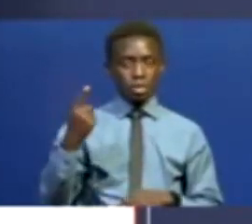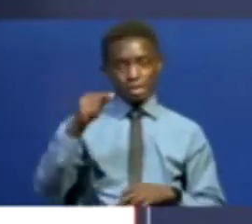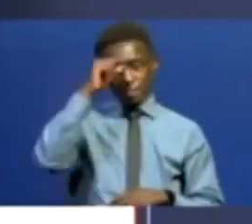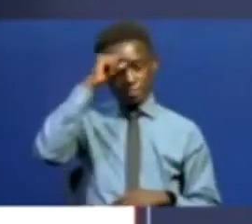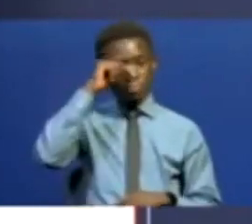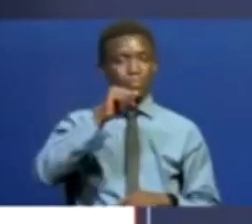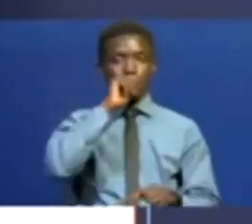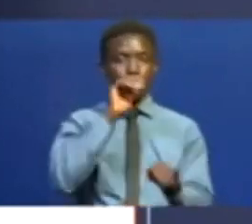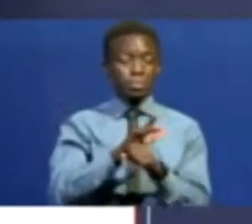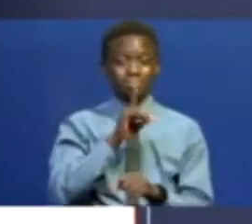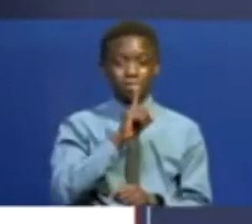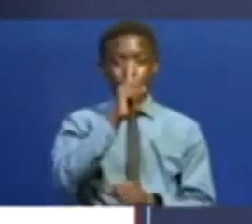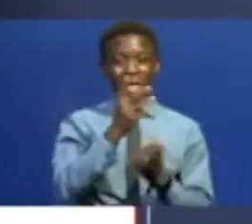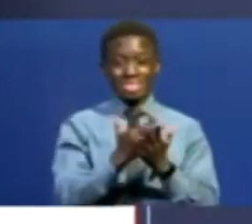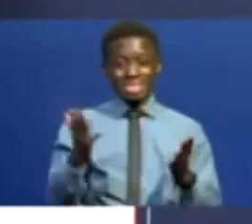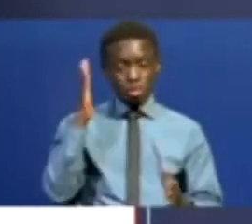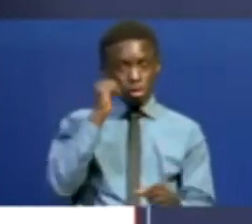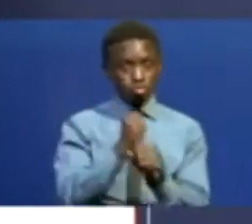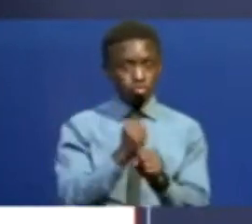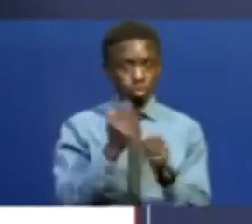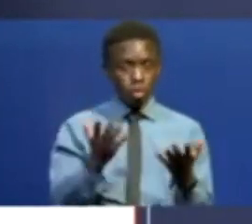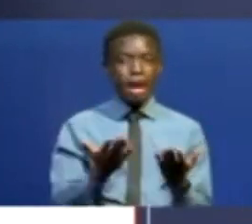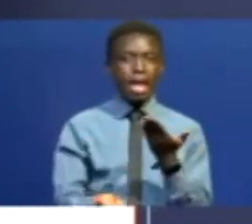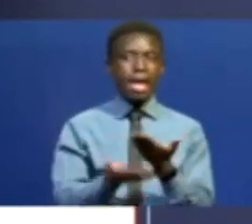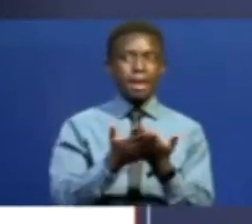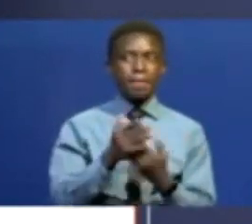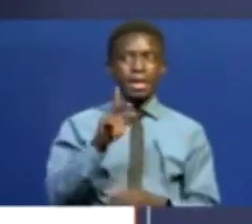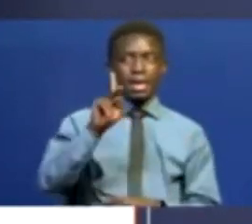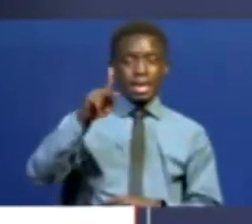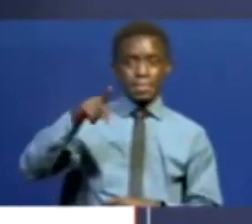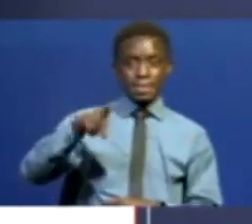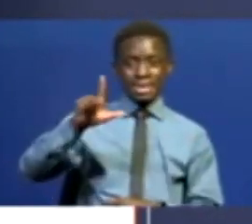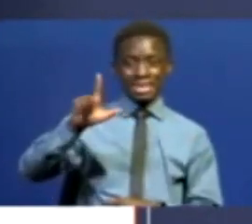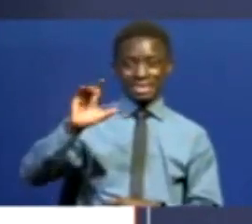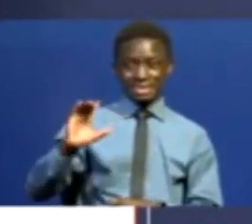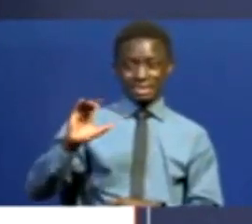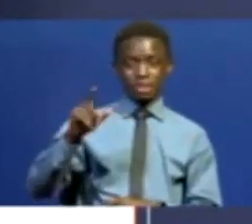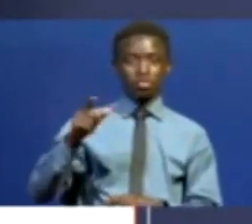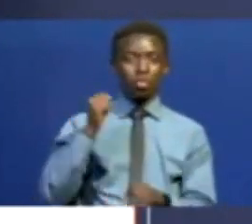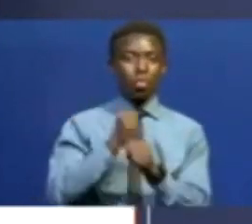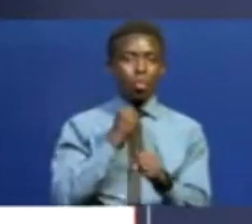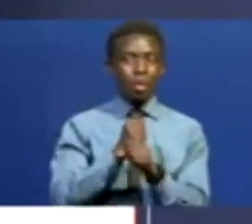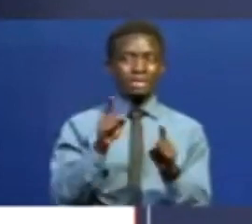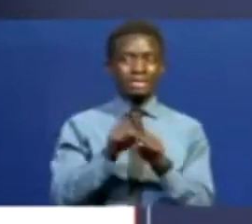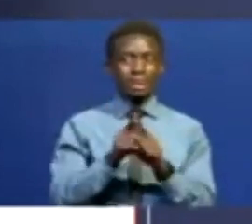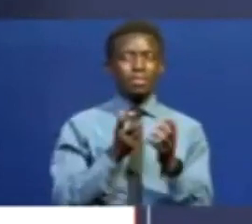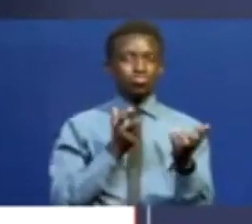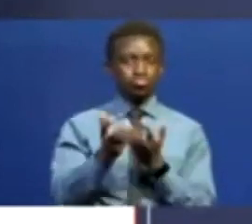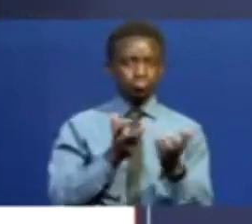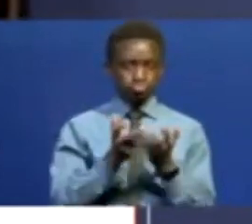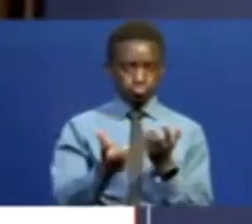one of the things they were going to do was enable the Kenya Power and Lighting Company to operate as a commercially viable